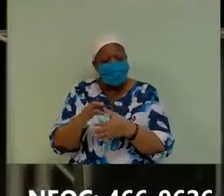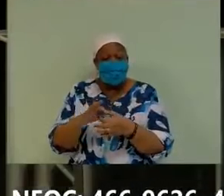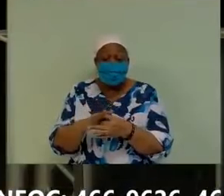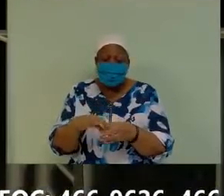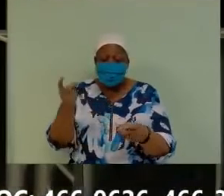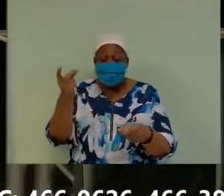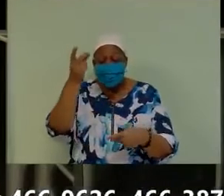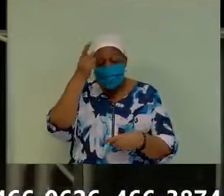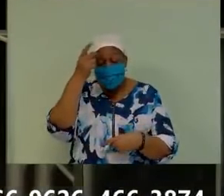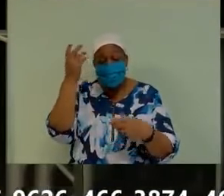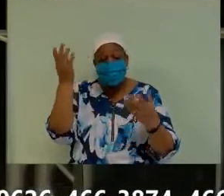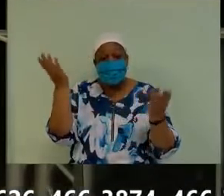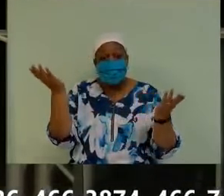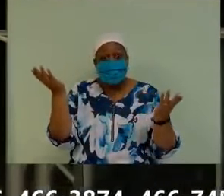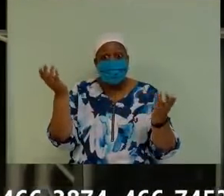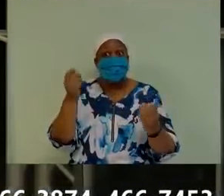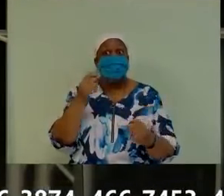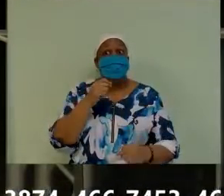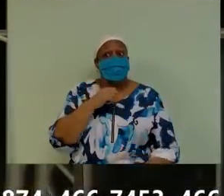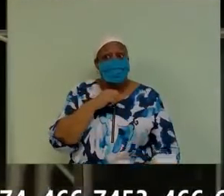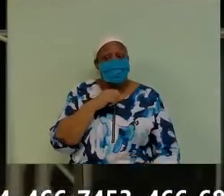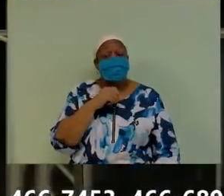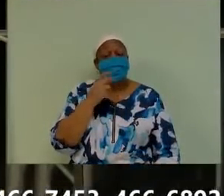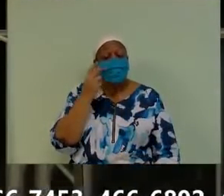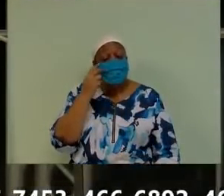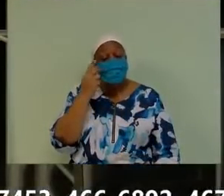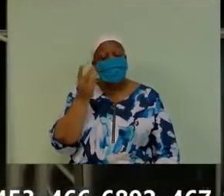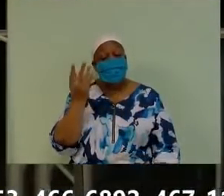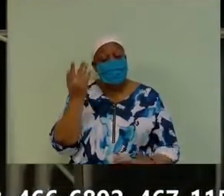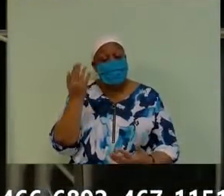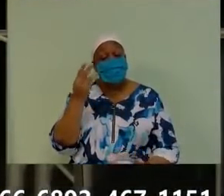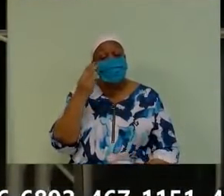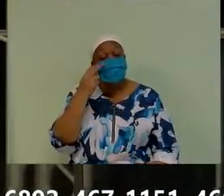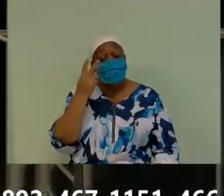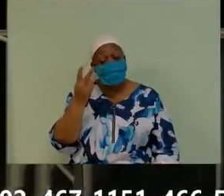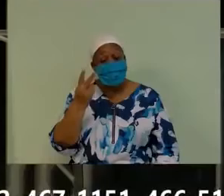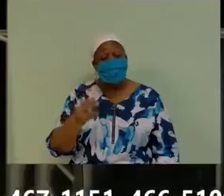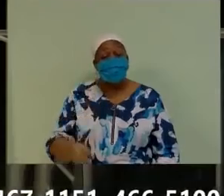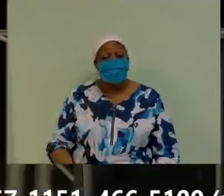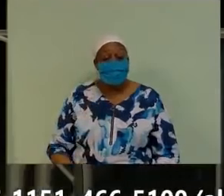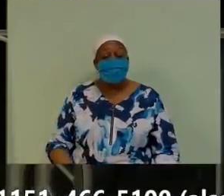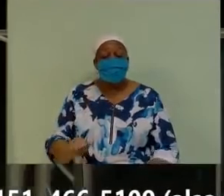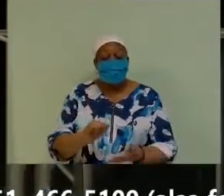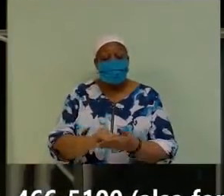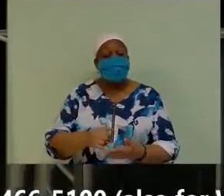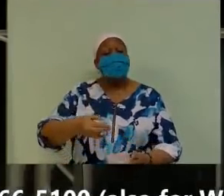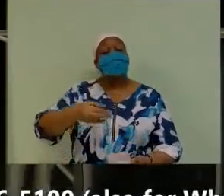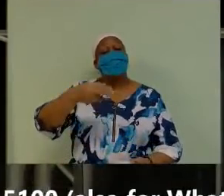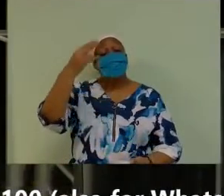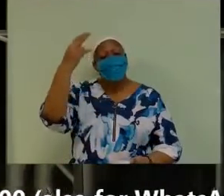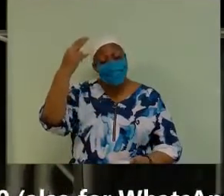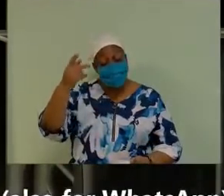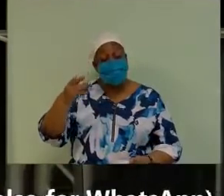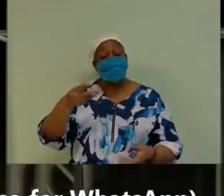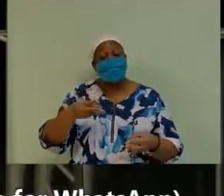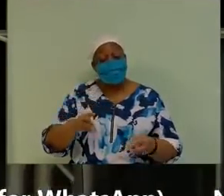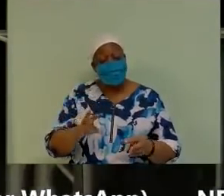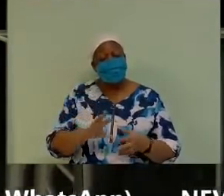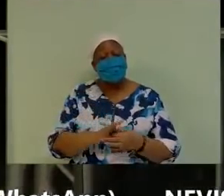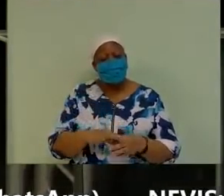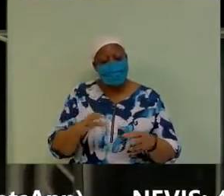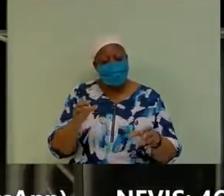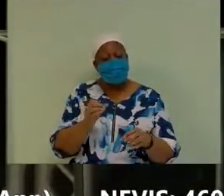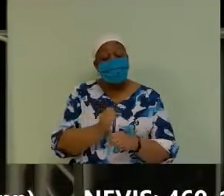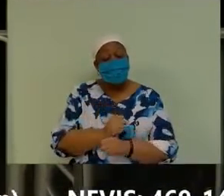the virus? It all remains to be seen, but there is a high probability, I am sure,